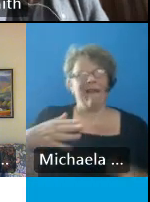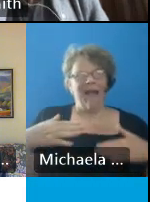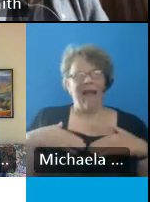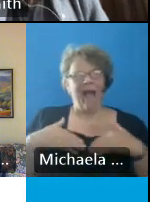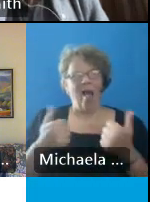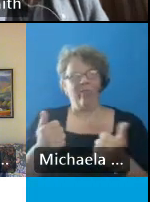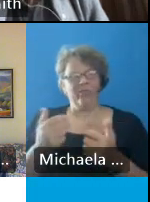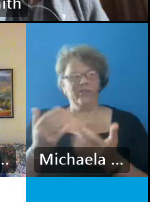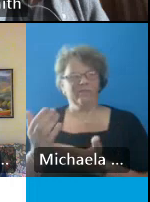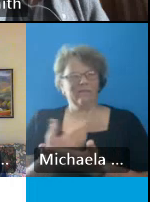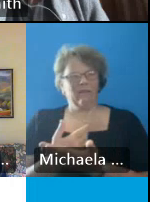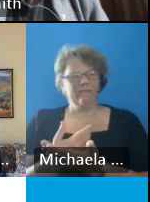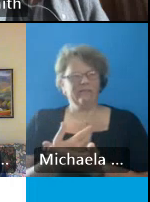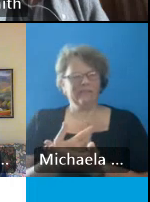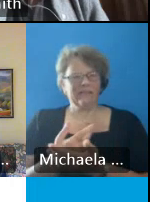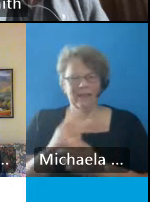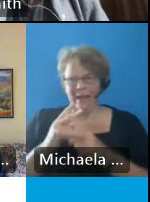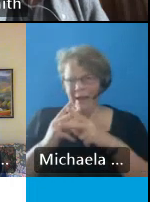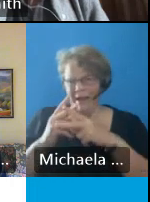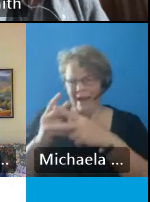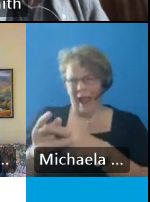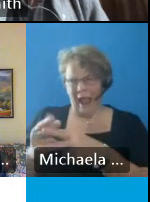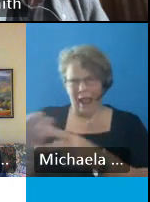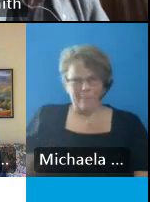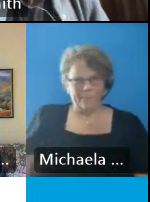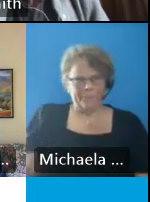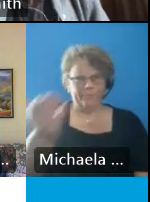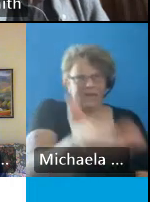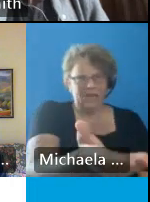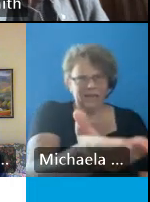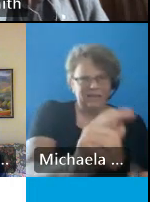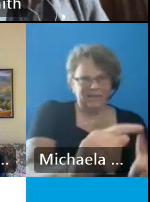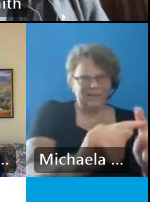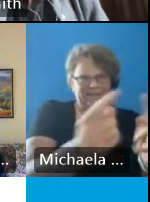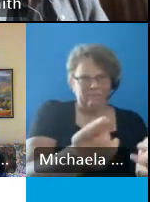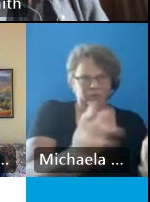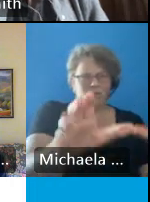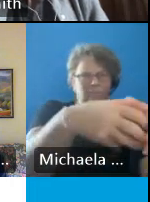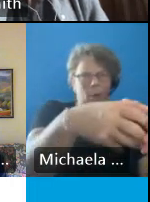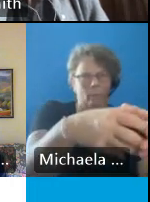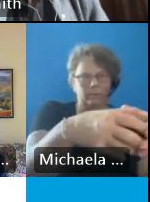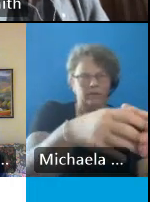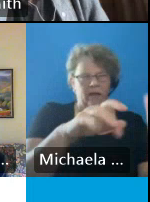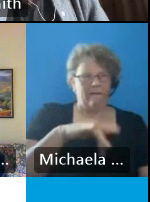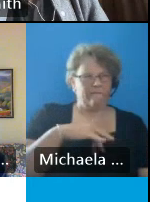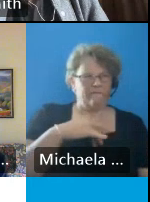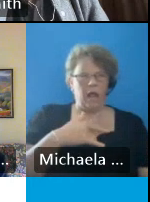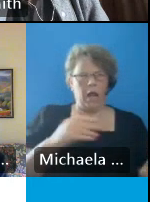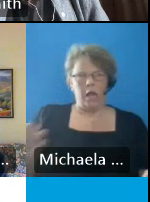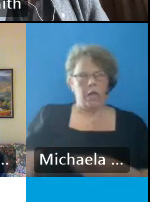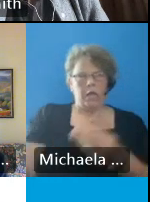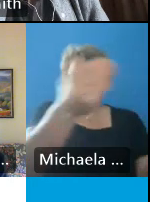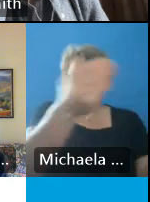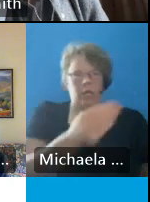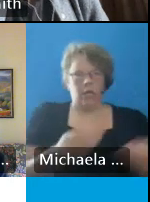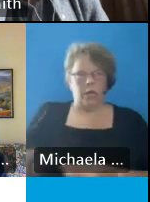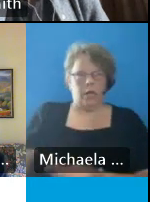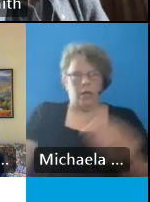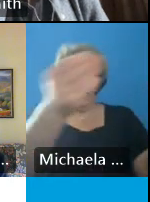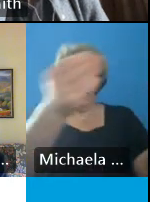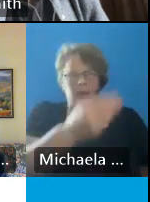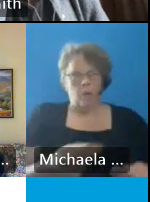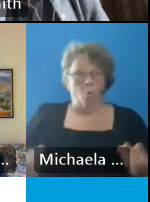for care, and then you're handed over to someone else, and sometimes you can feel like you're a bit sort of passed around between